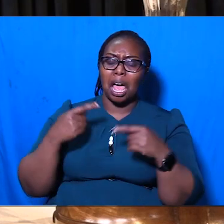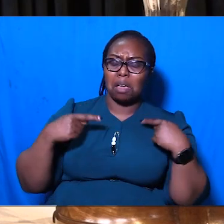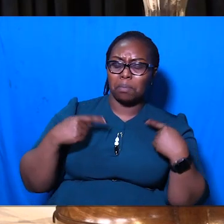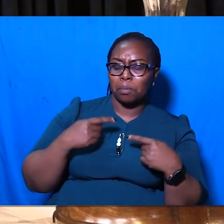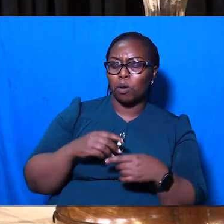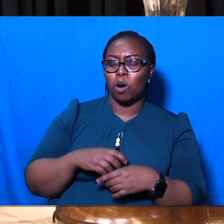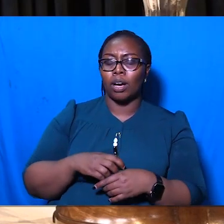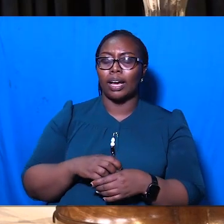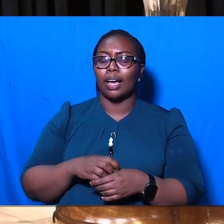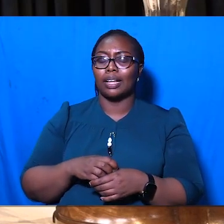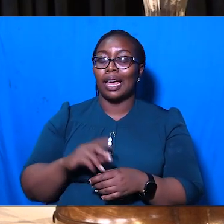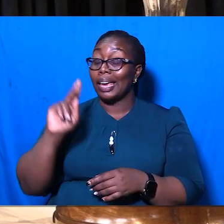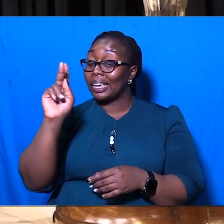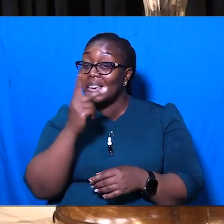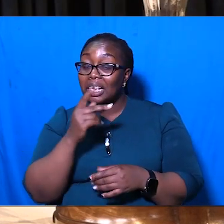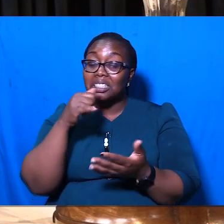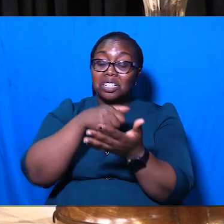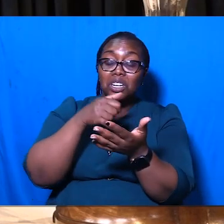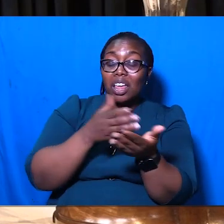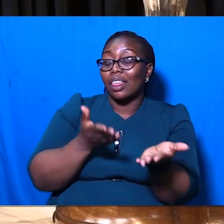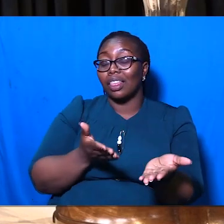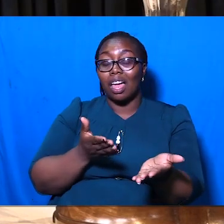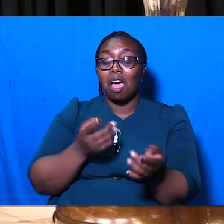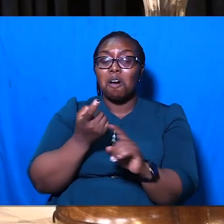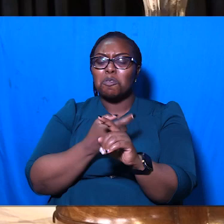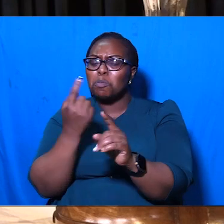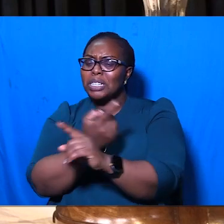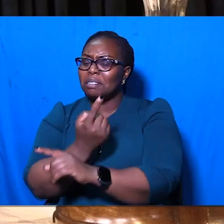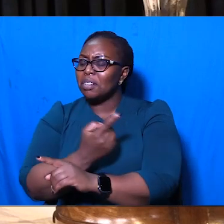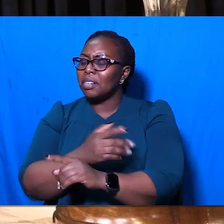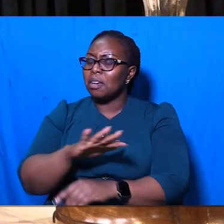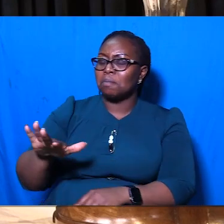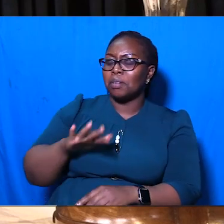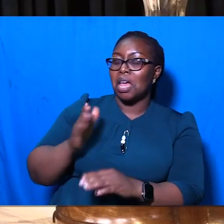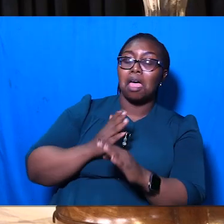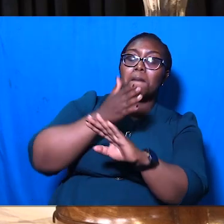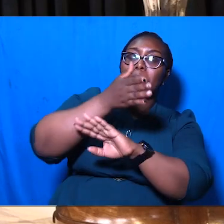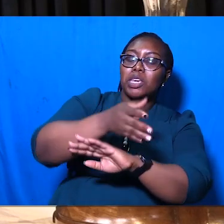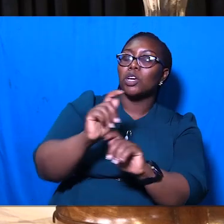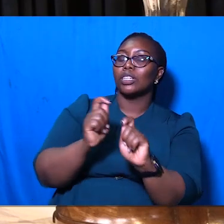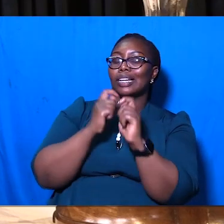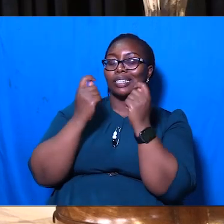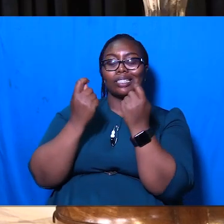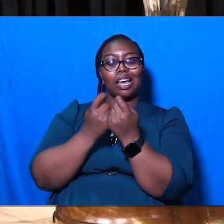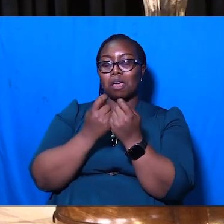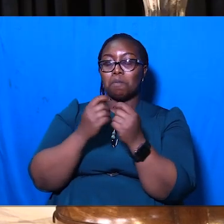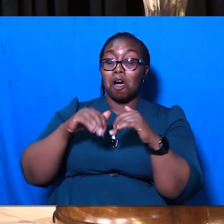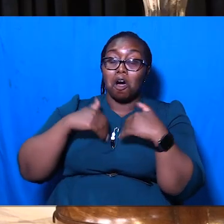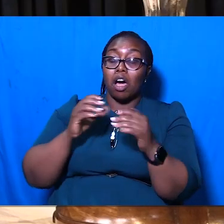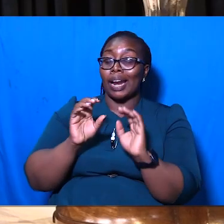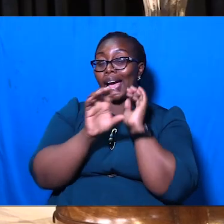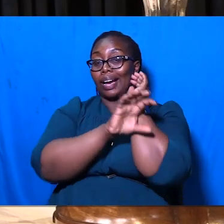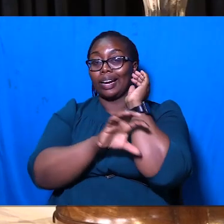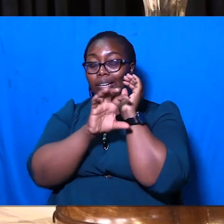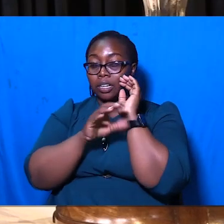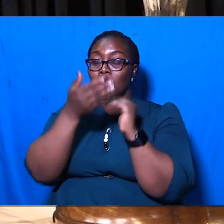European, Kenyan, from wherever. Beyond any ethnic ground, God's grace